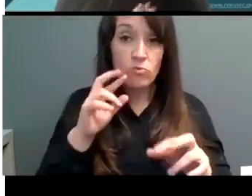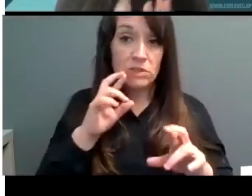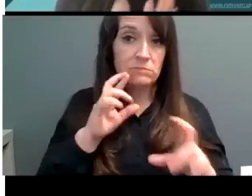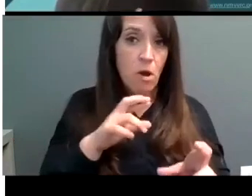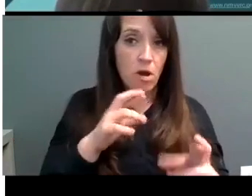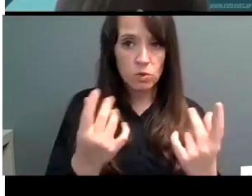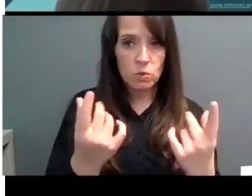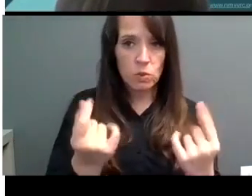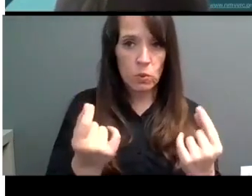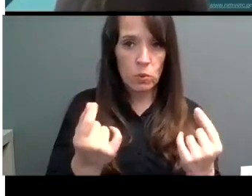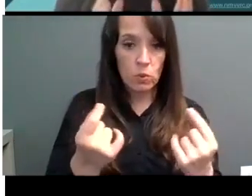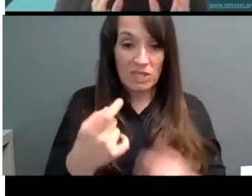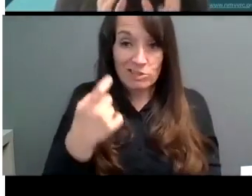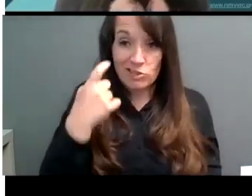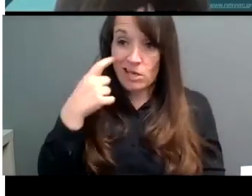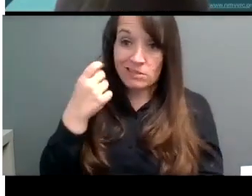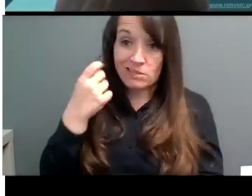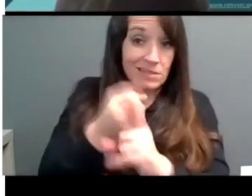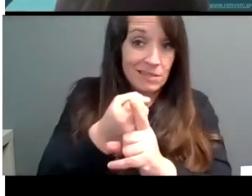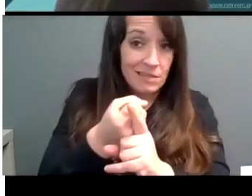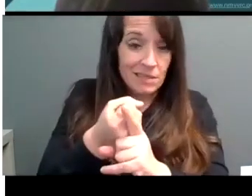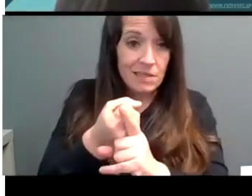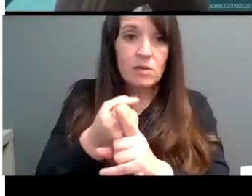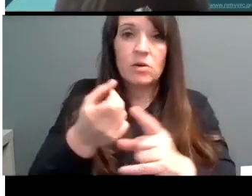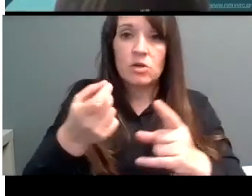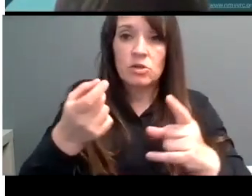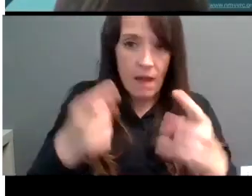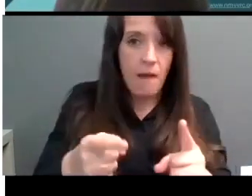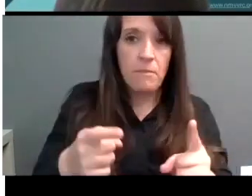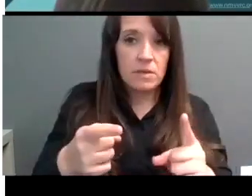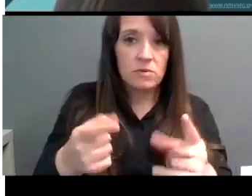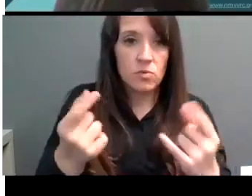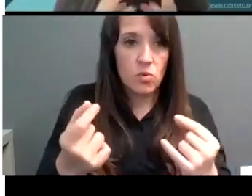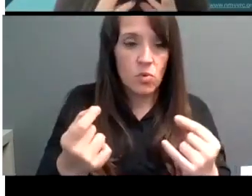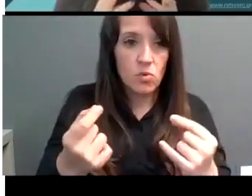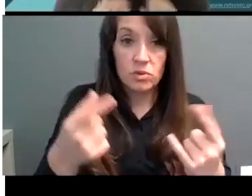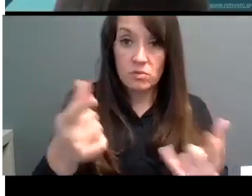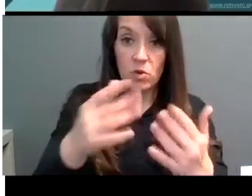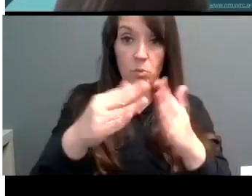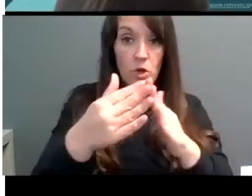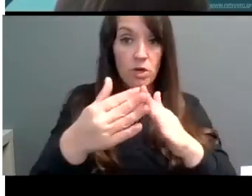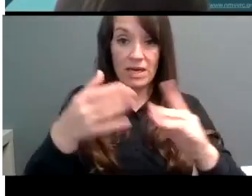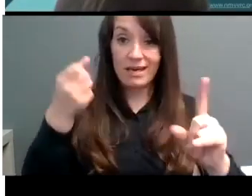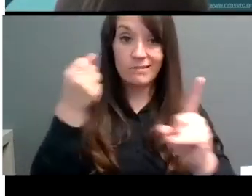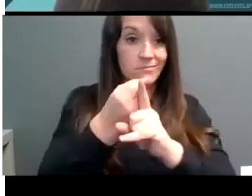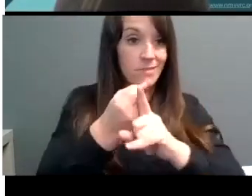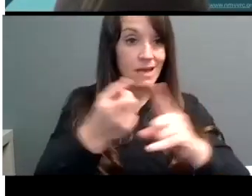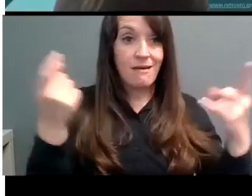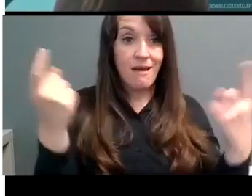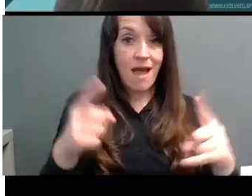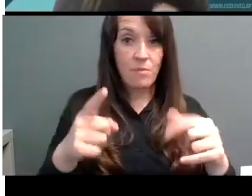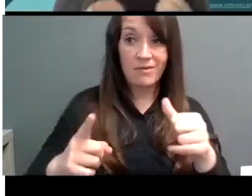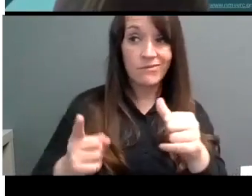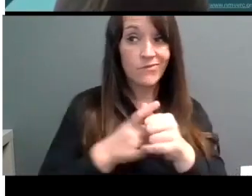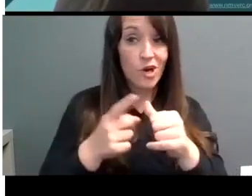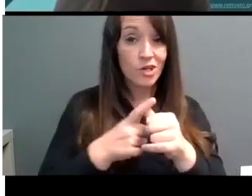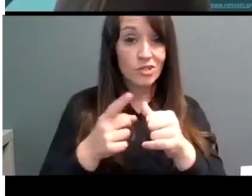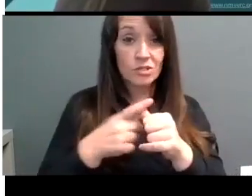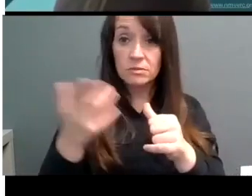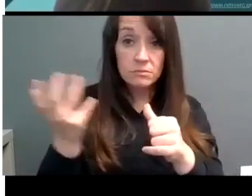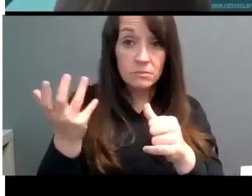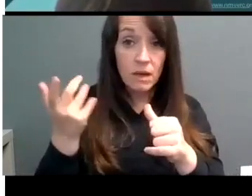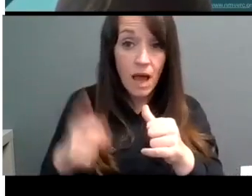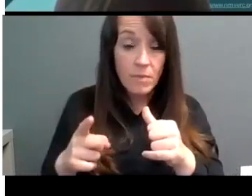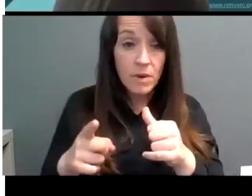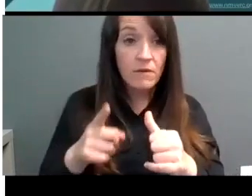right after an incident. So a mass violence incident occurs in the community. What are the very first things that happen? And right away,